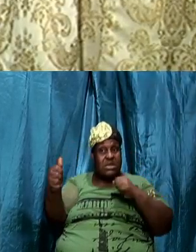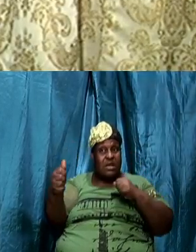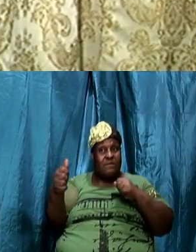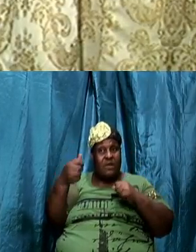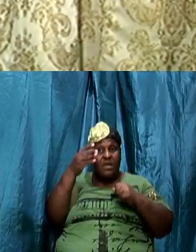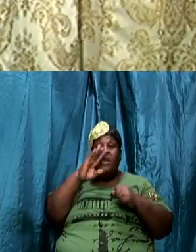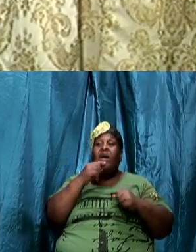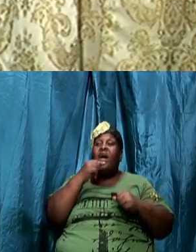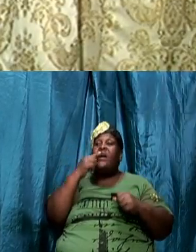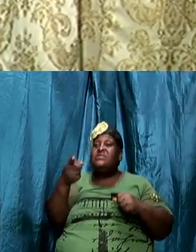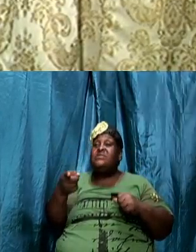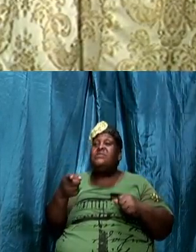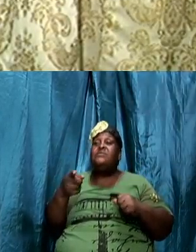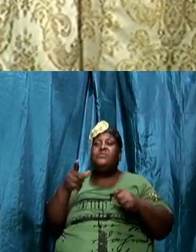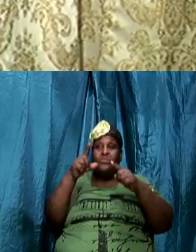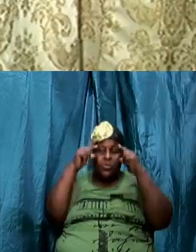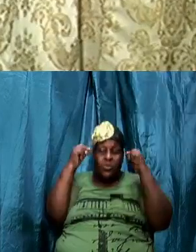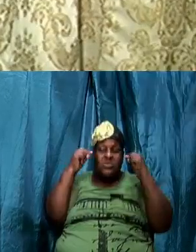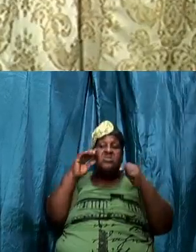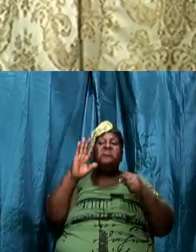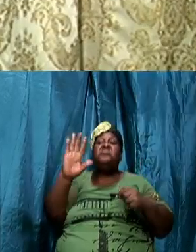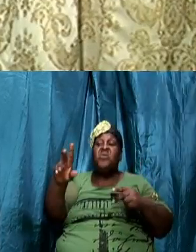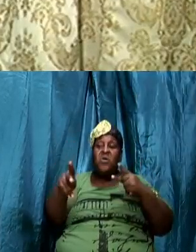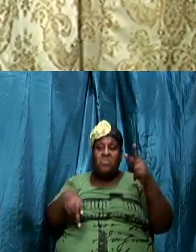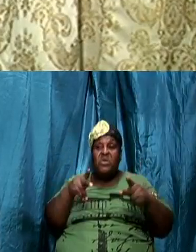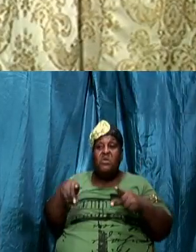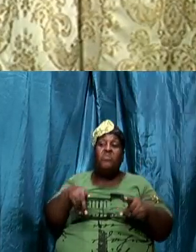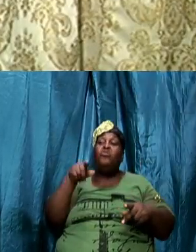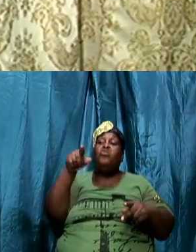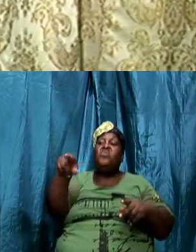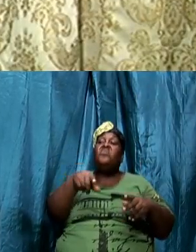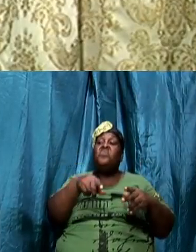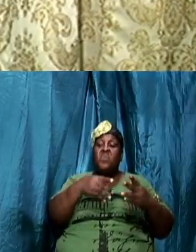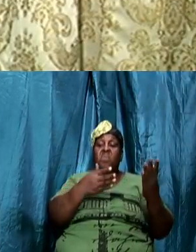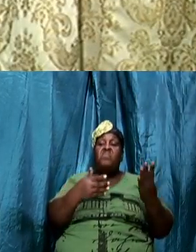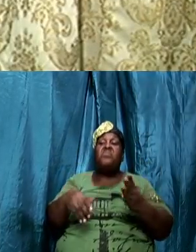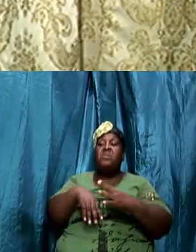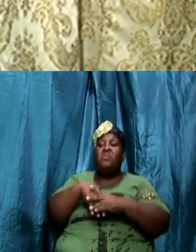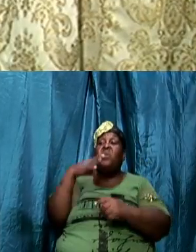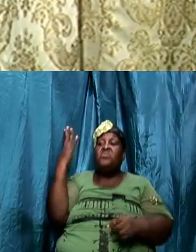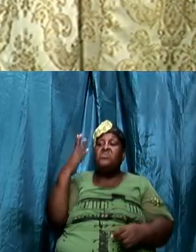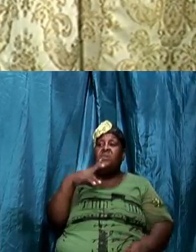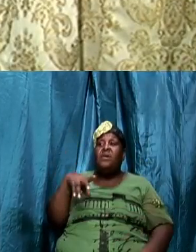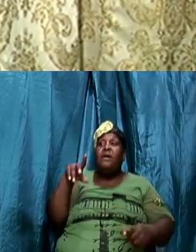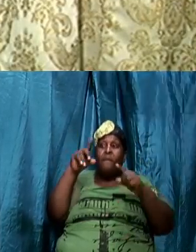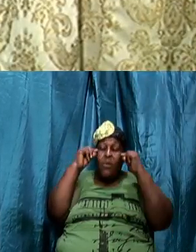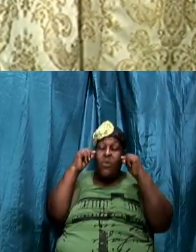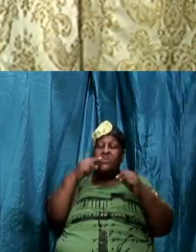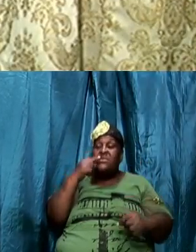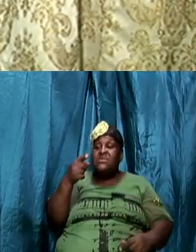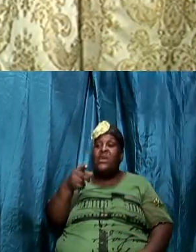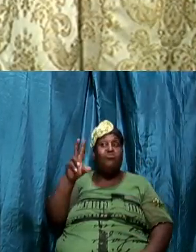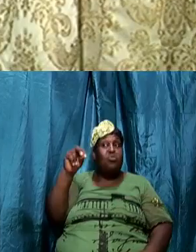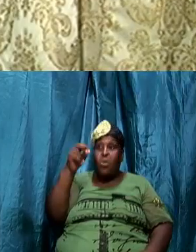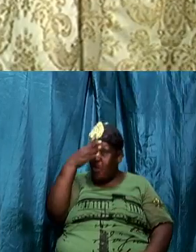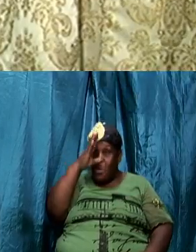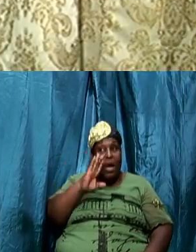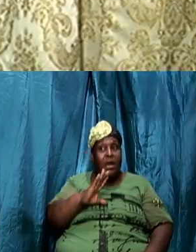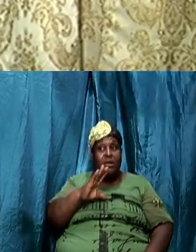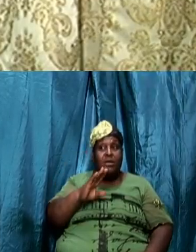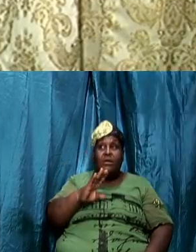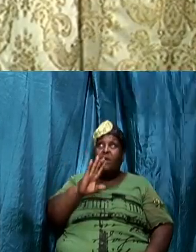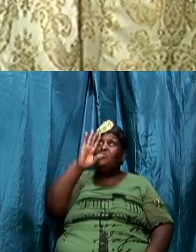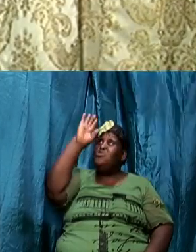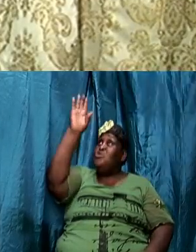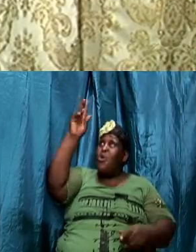Moses, are your people, are you bring them out? Moses saying, no, God, are your people, are you bring them out?